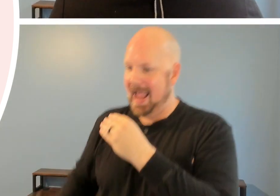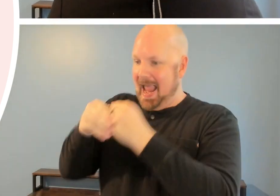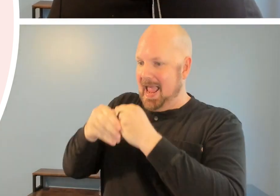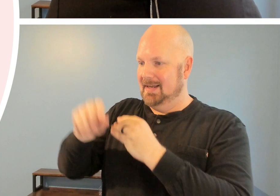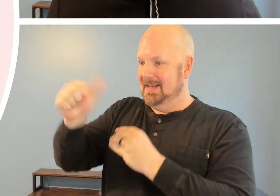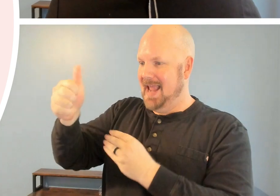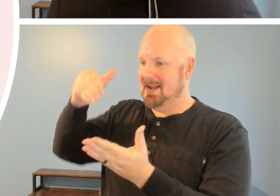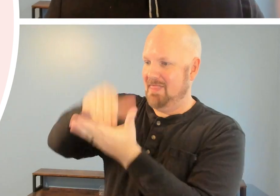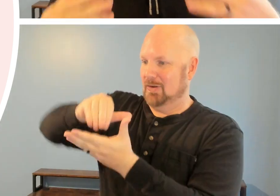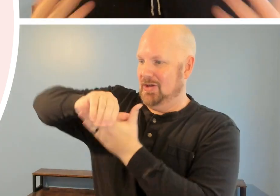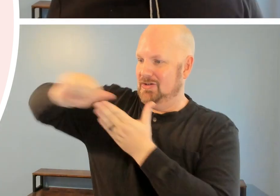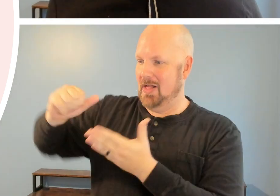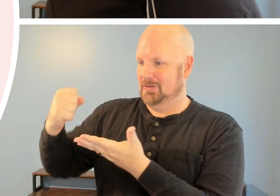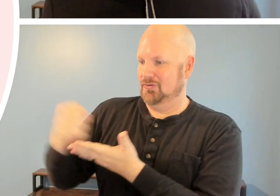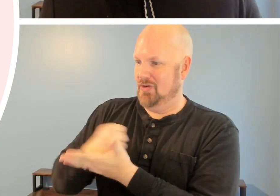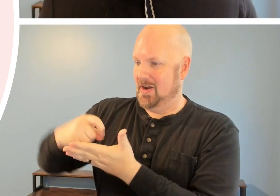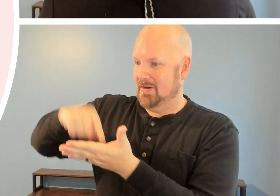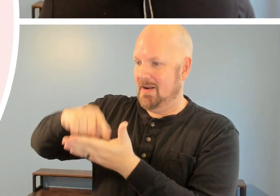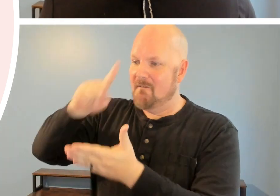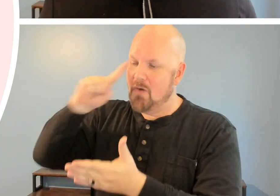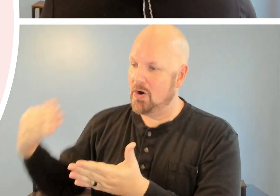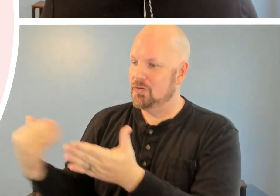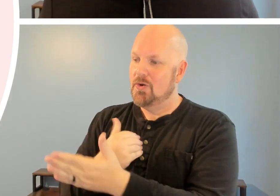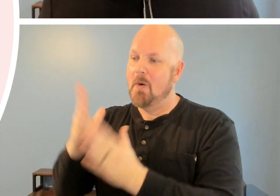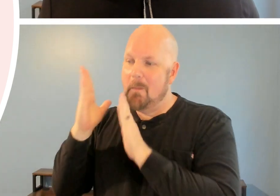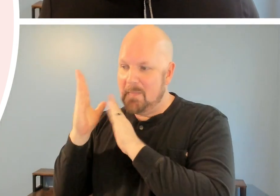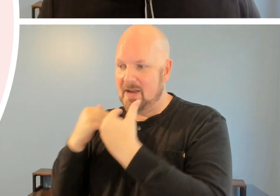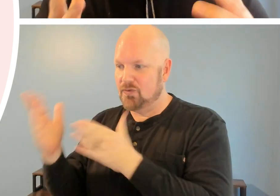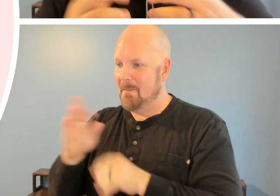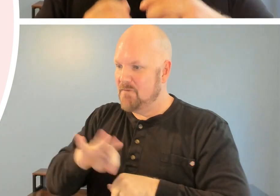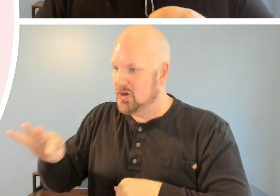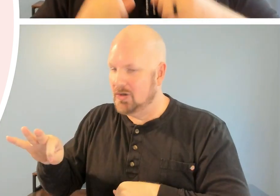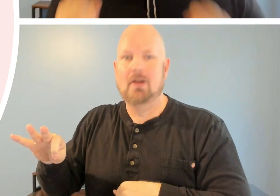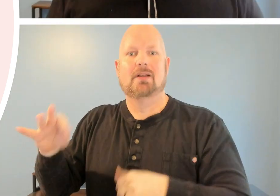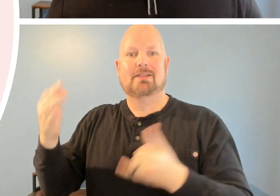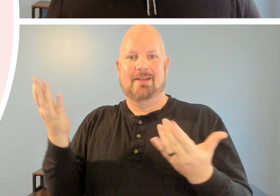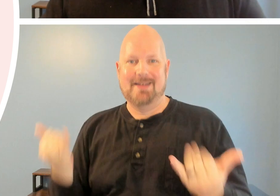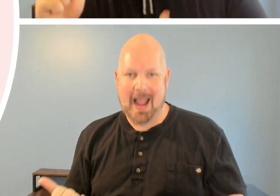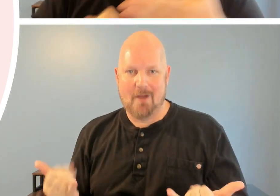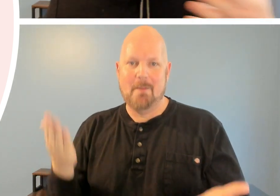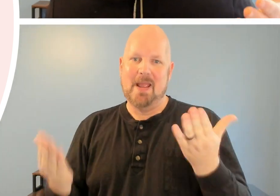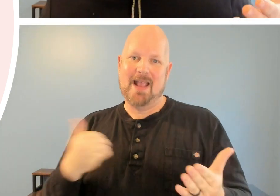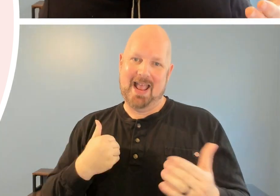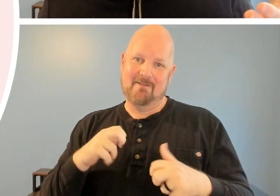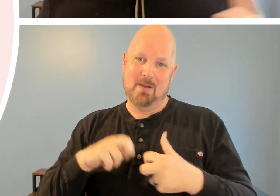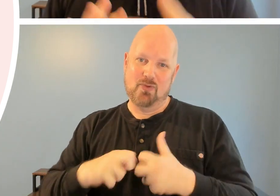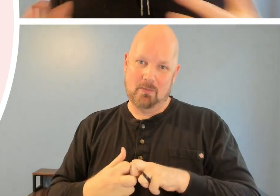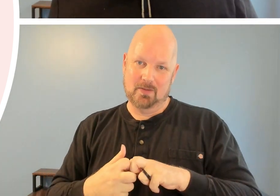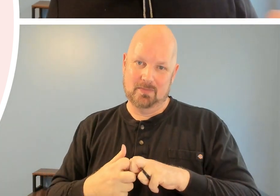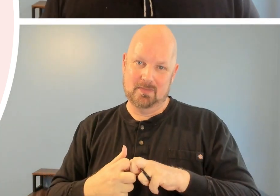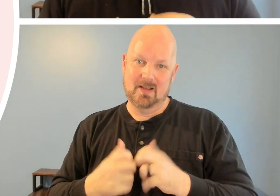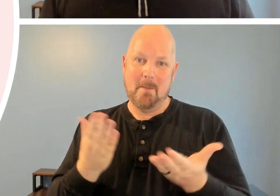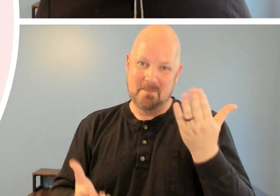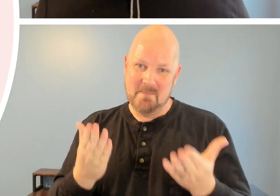whole new bedroom set. Now you may potentially have a problem. So hold off on those things, make those lists out.